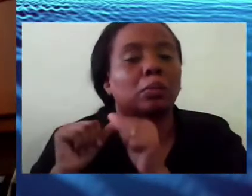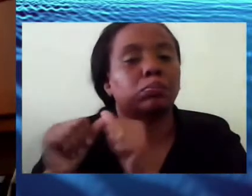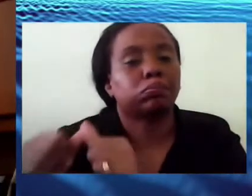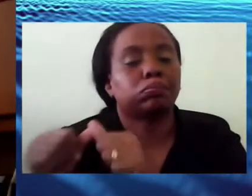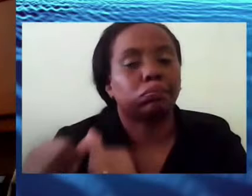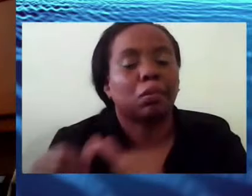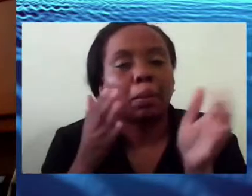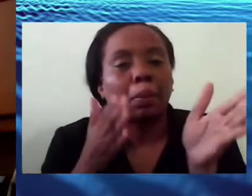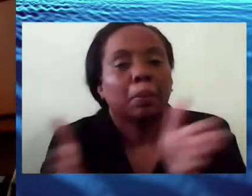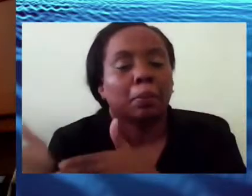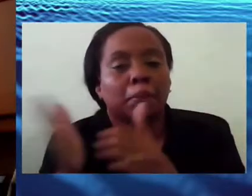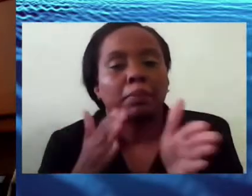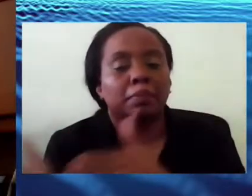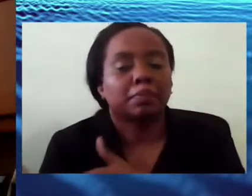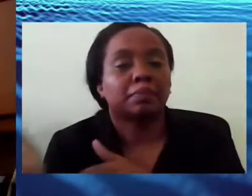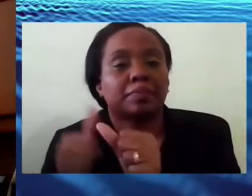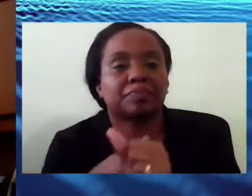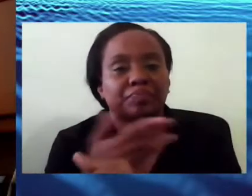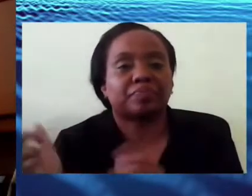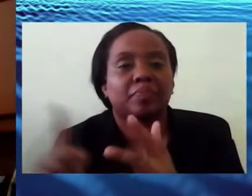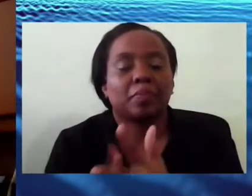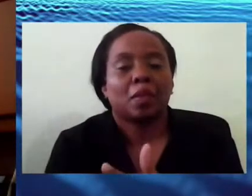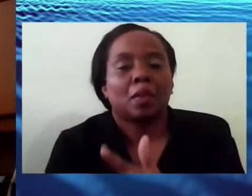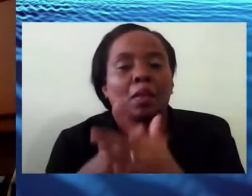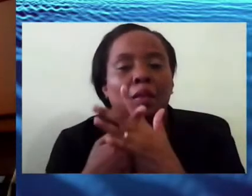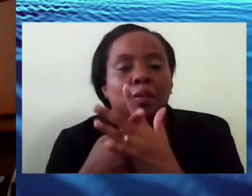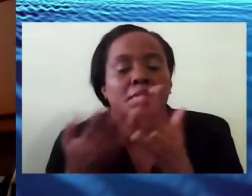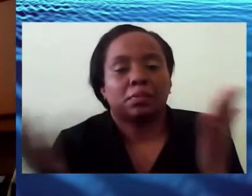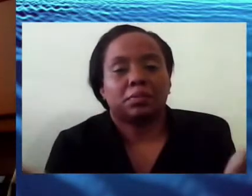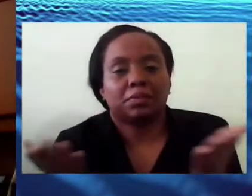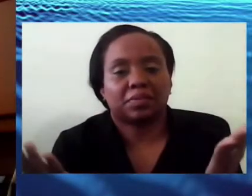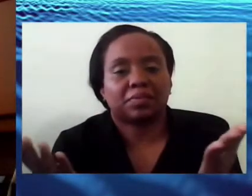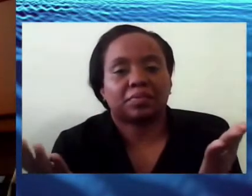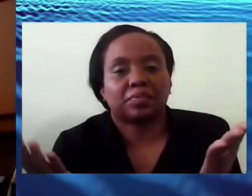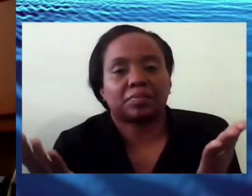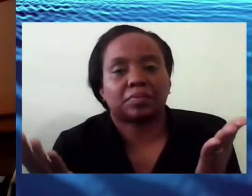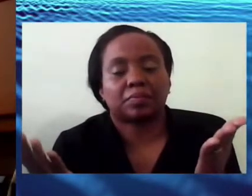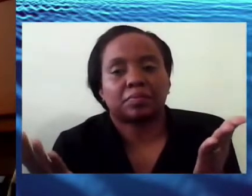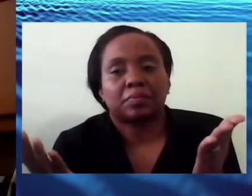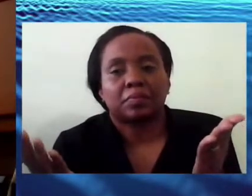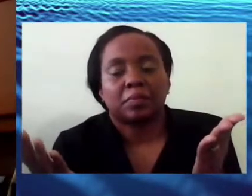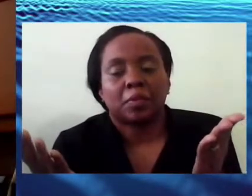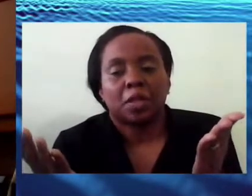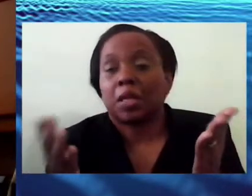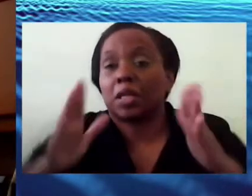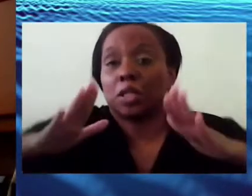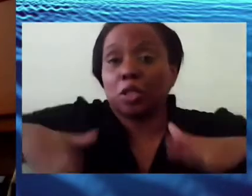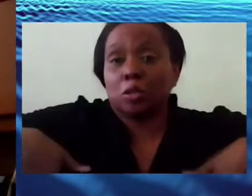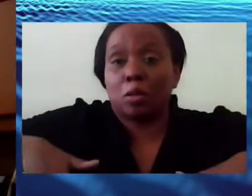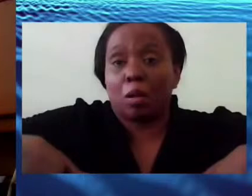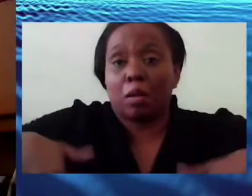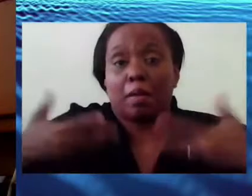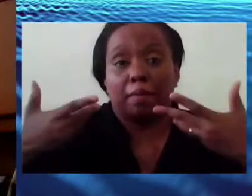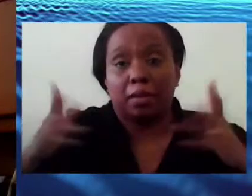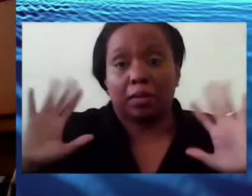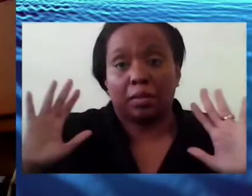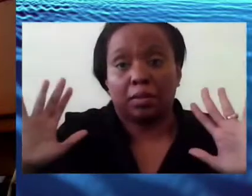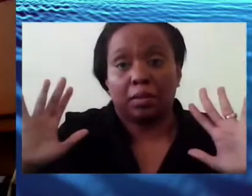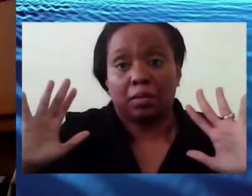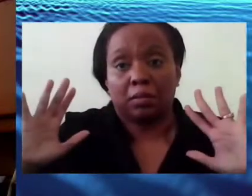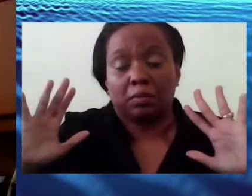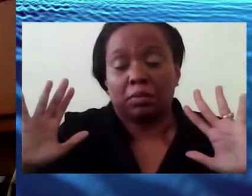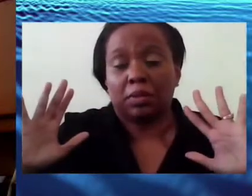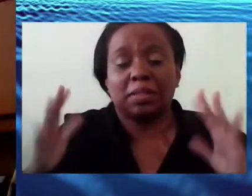what has started here over the past few days is by no way, shape, or form fully completed. There's still much more to do. The